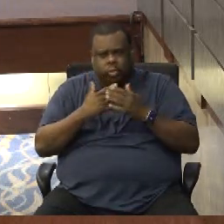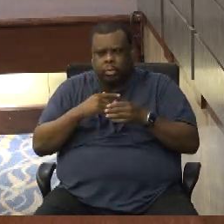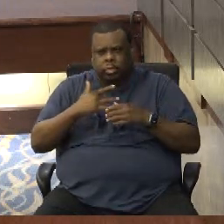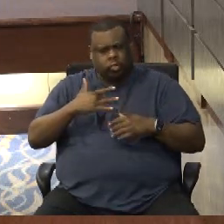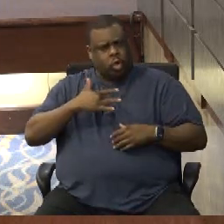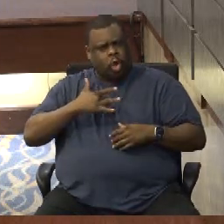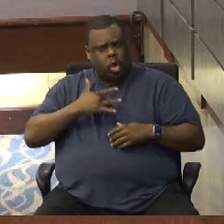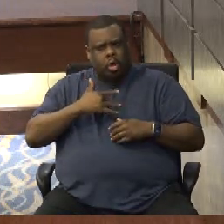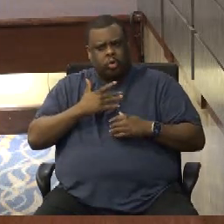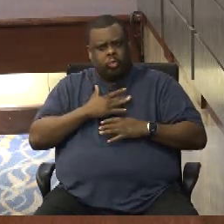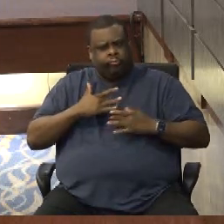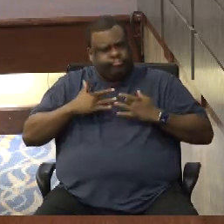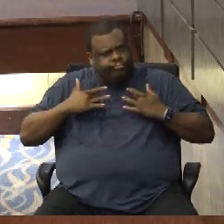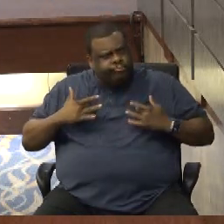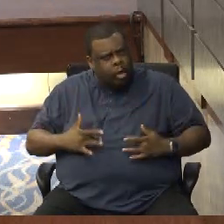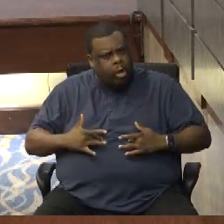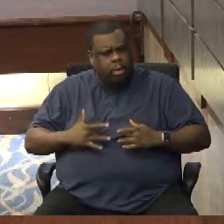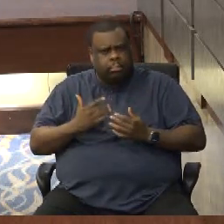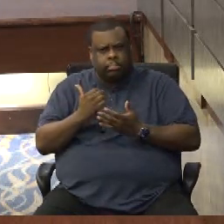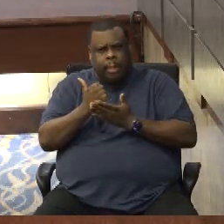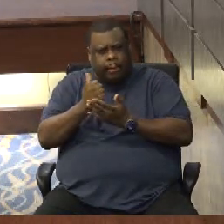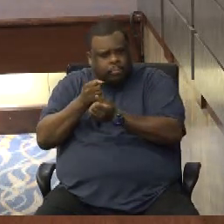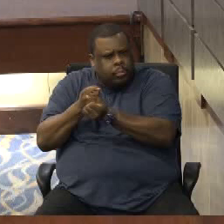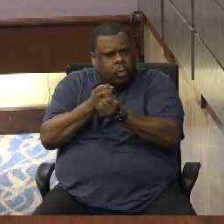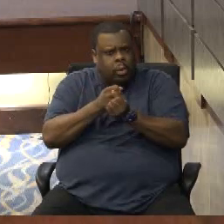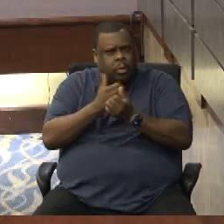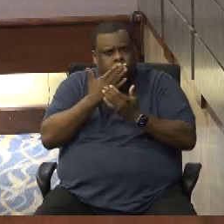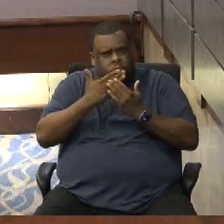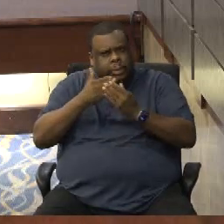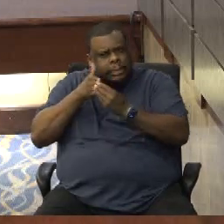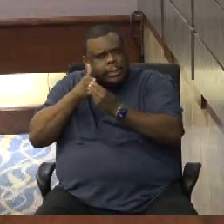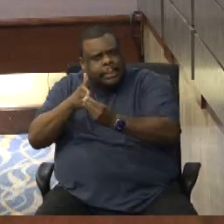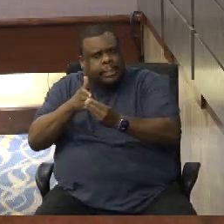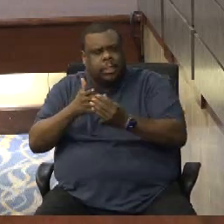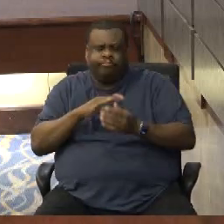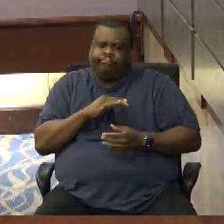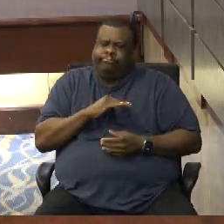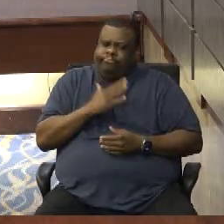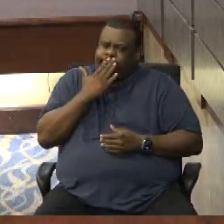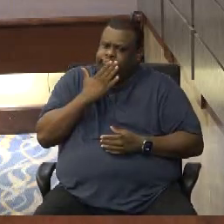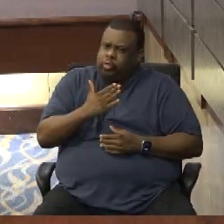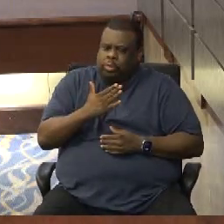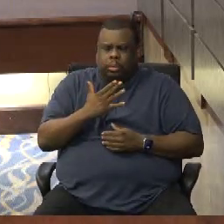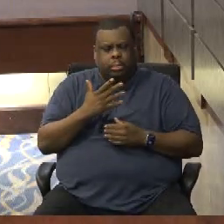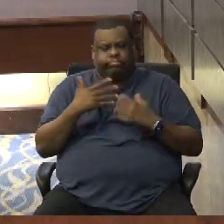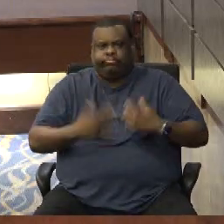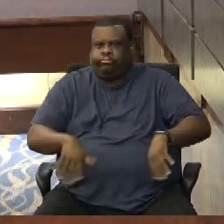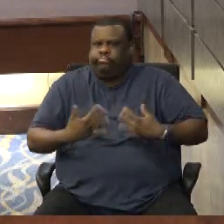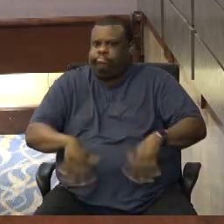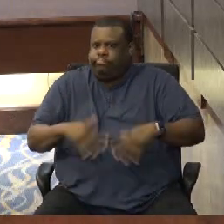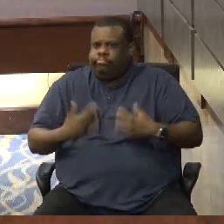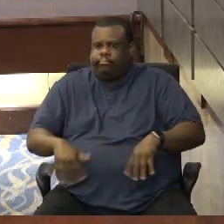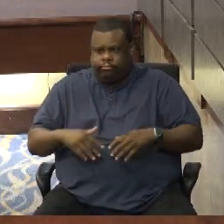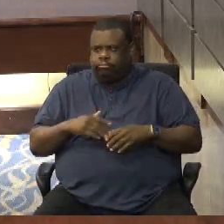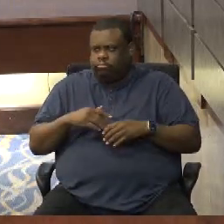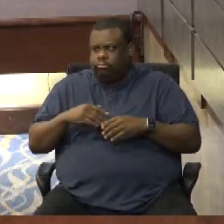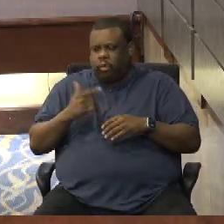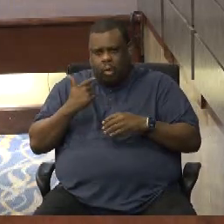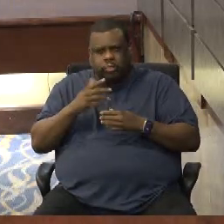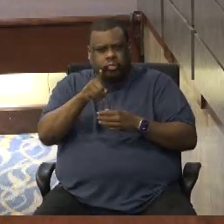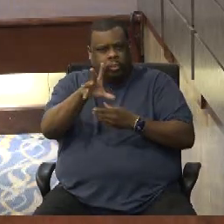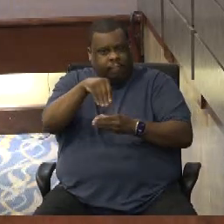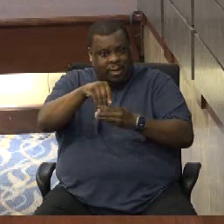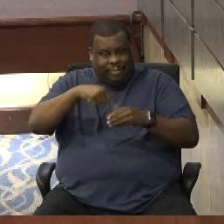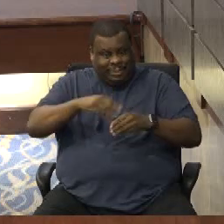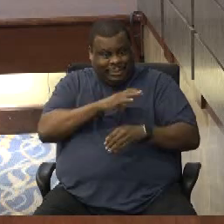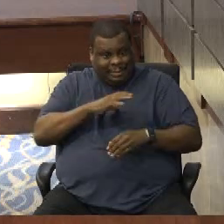heart, and your leadership is a real gift to our community, a real gift to this council, and a